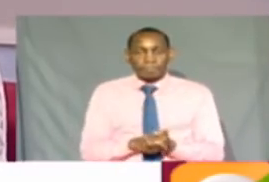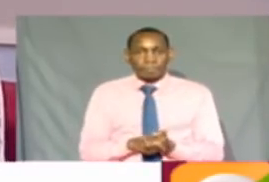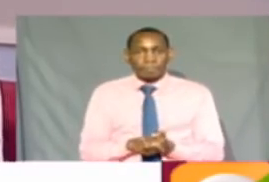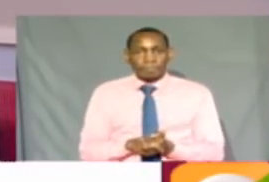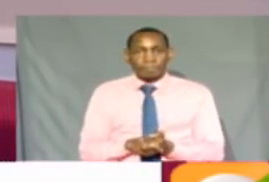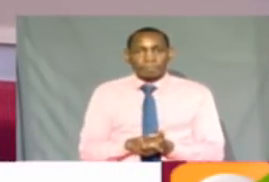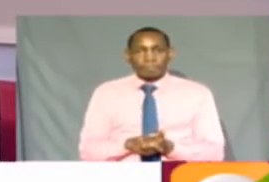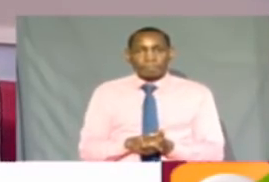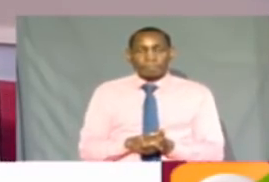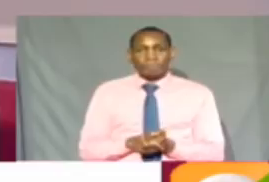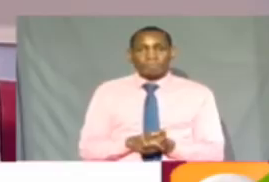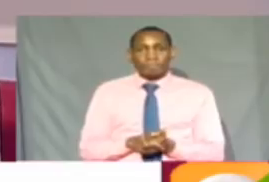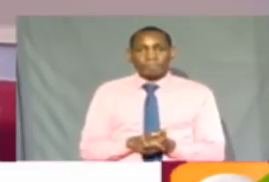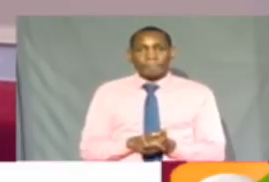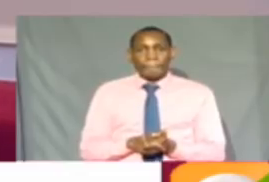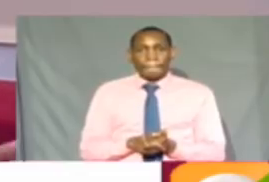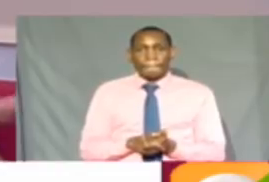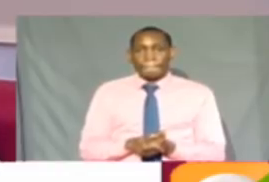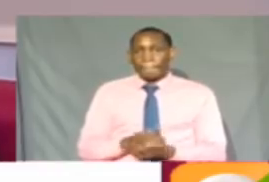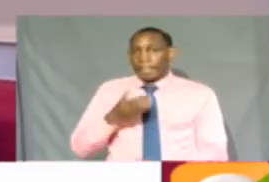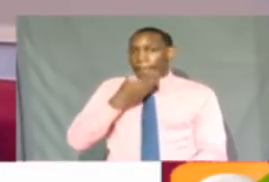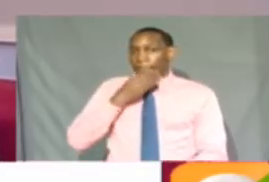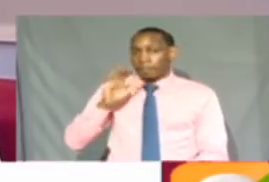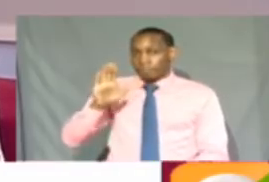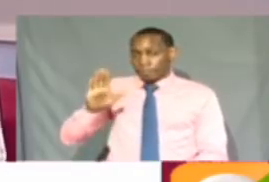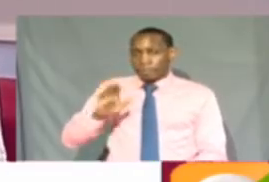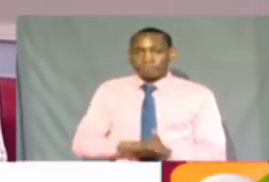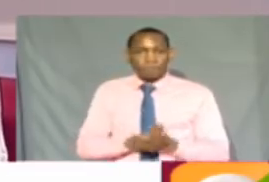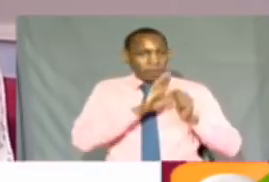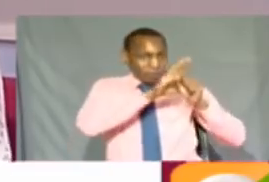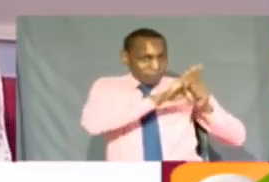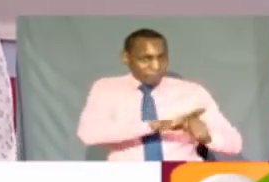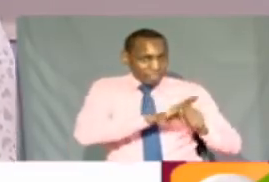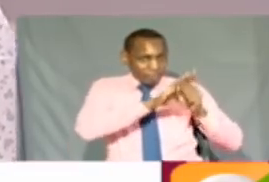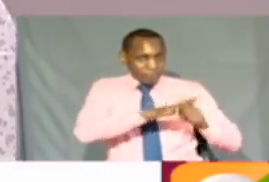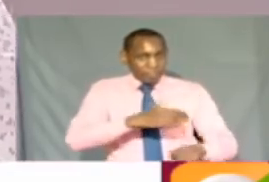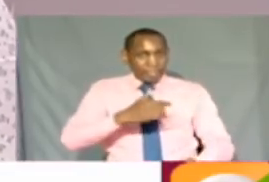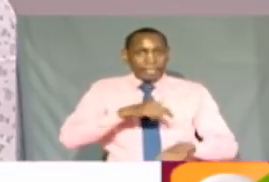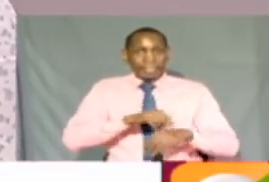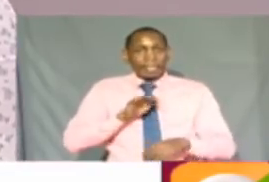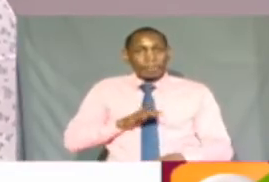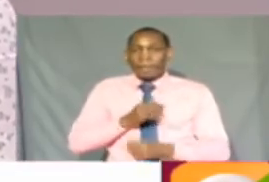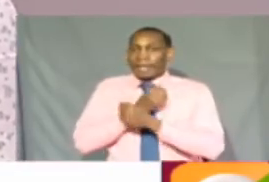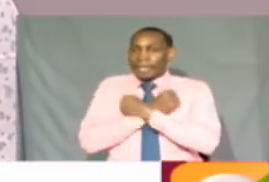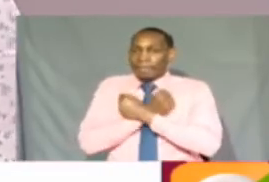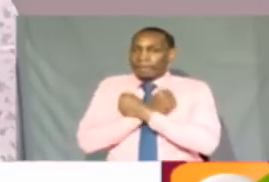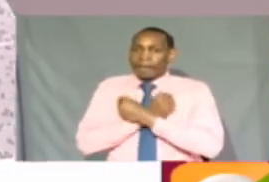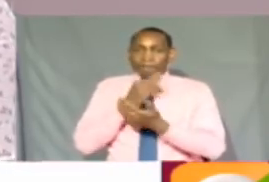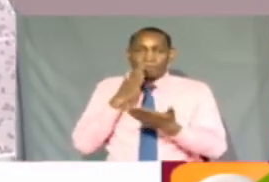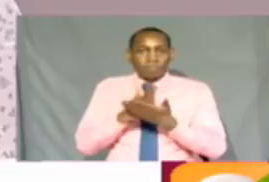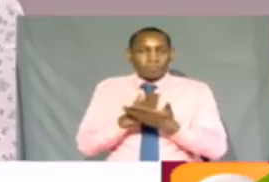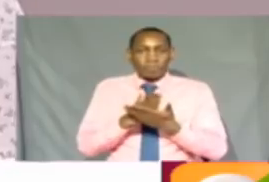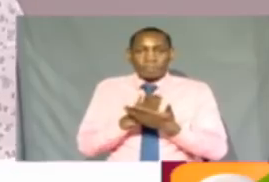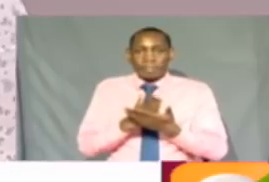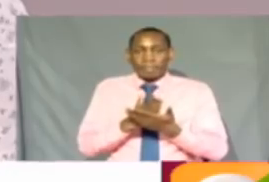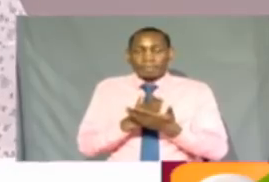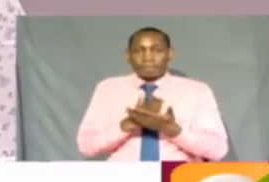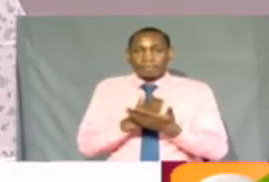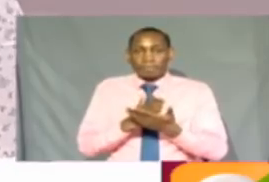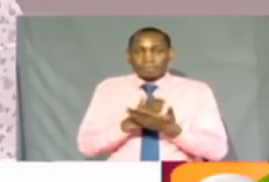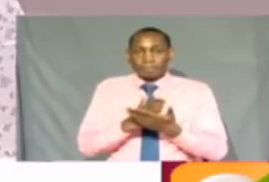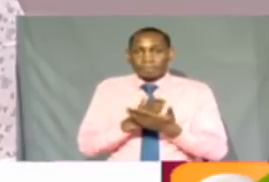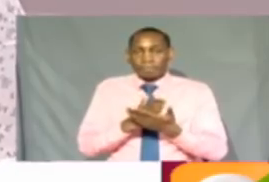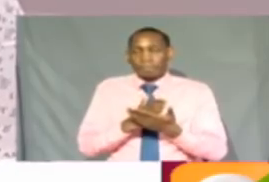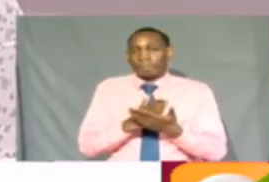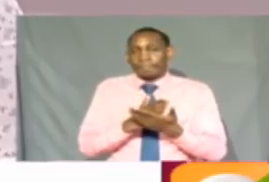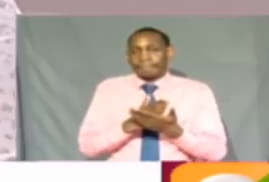men, sorry to say so, but they actually take advantage a lot. Because you see, when a woman loves, she loves. She might not even notice she's spending most of the